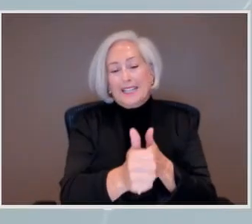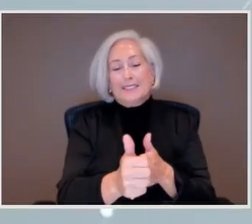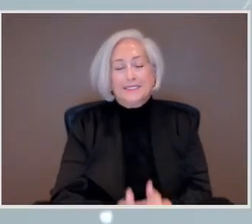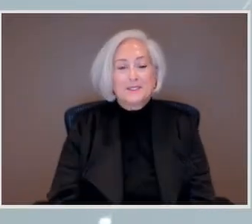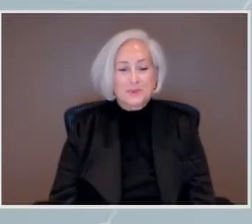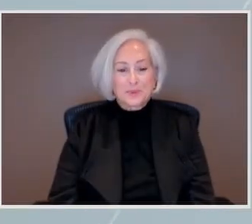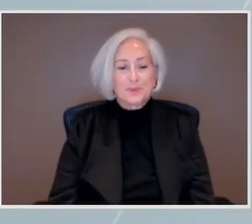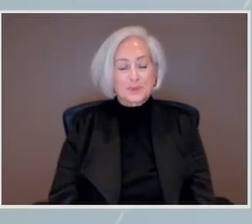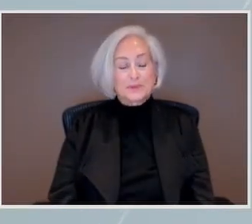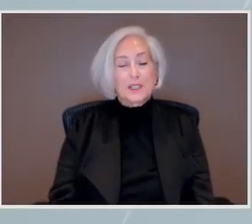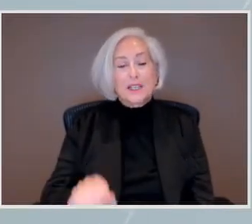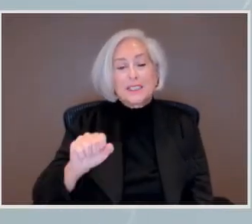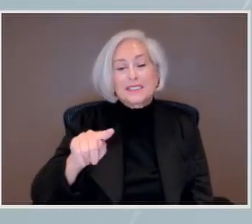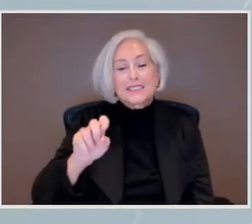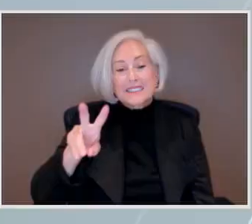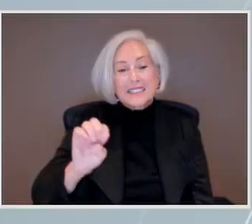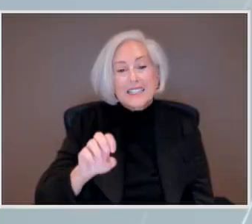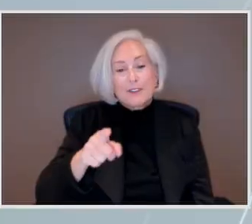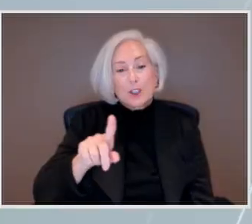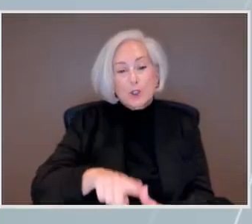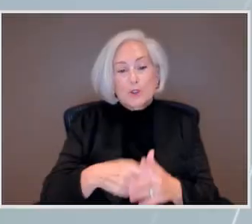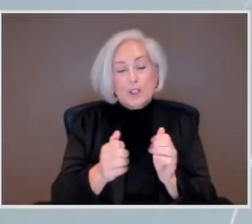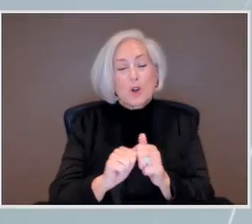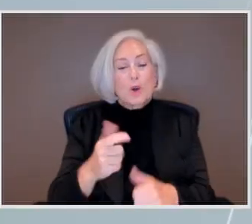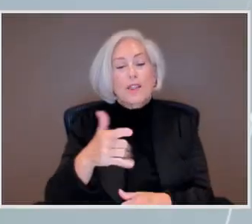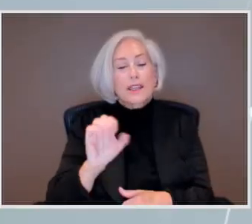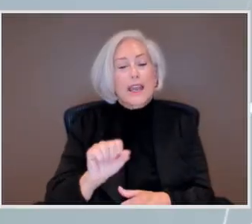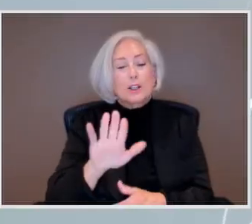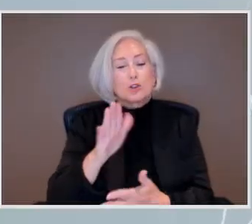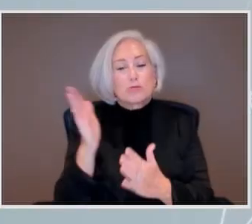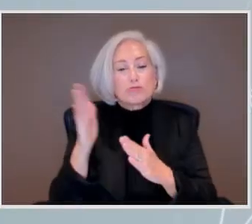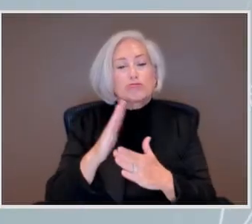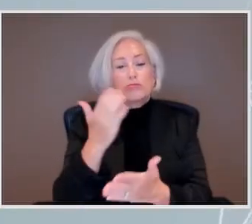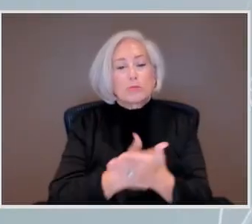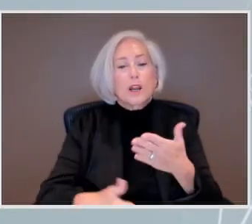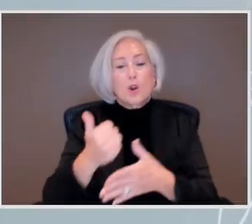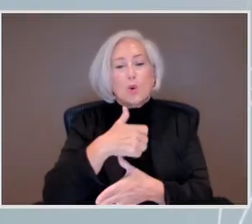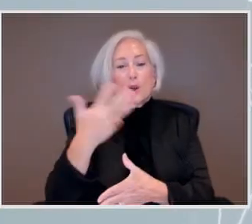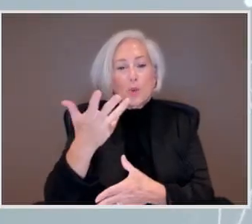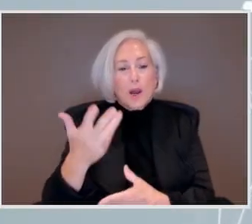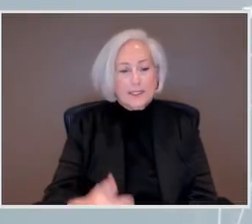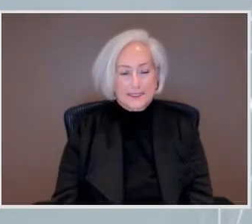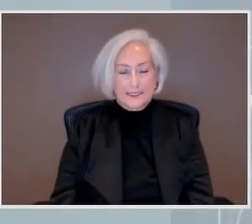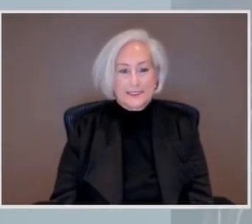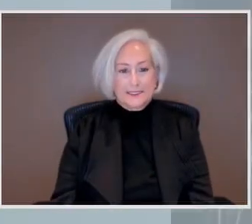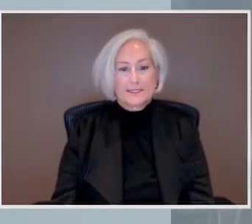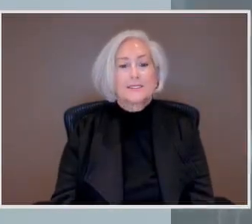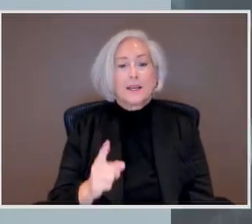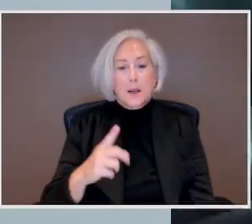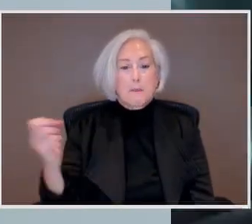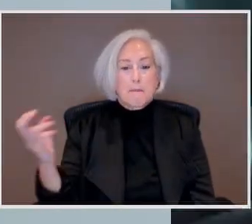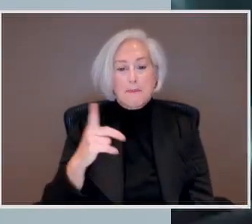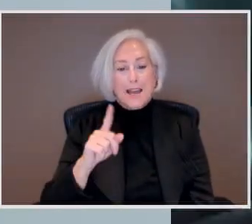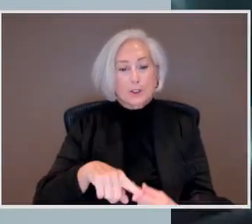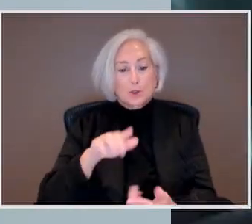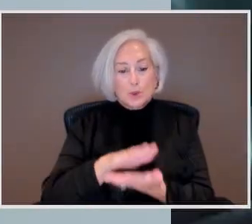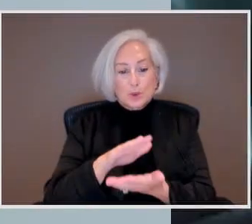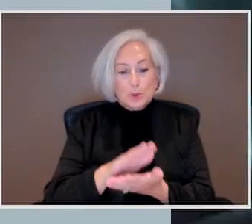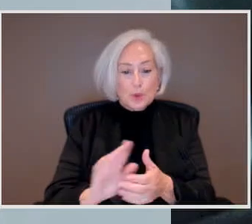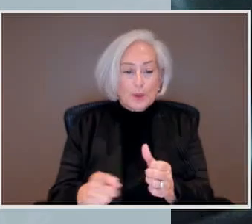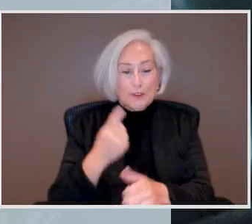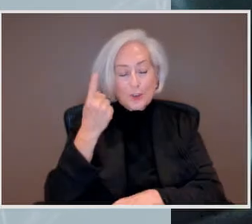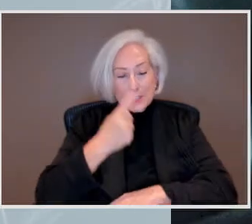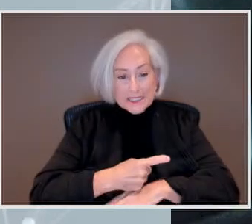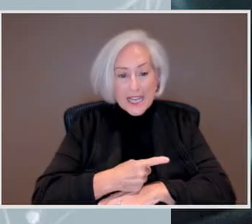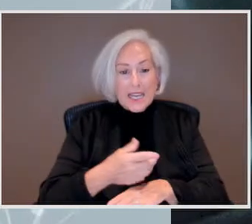you first started rehab with Gage, what were those top priorities out of the gate? When he came back to school, like for the first day, and it was even